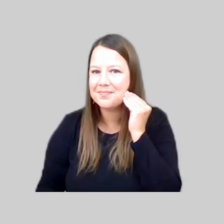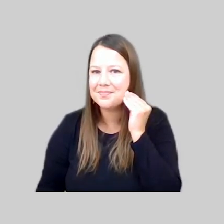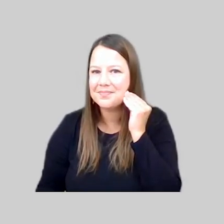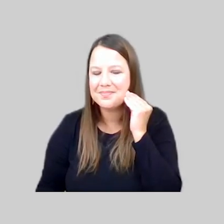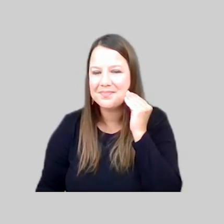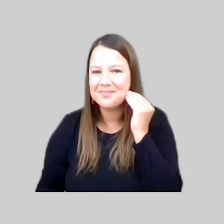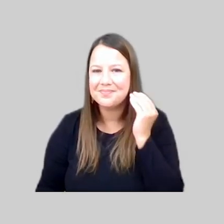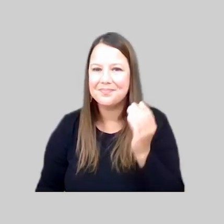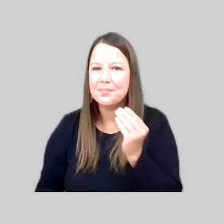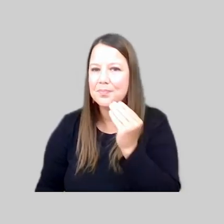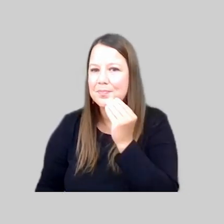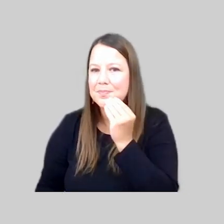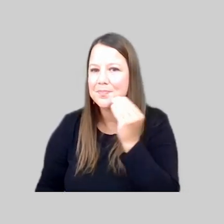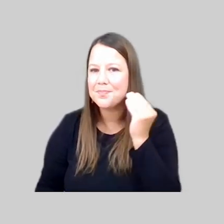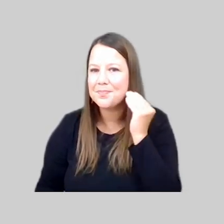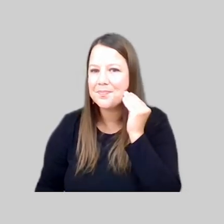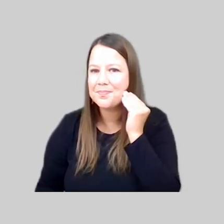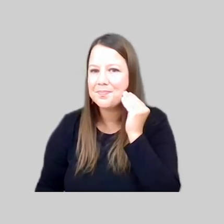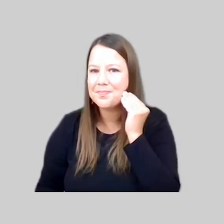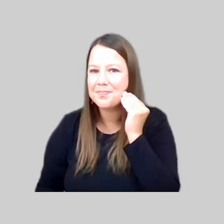Home,